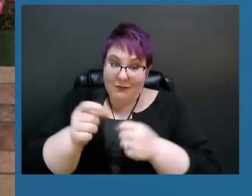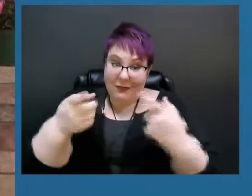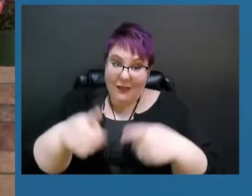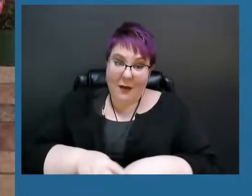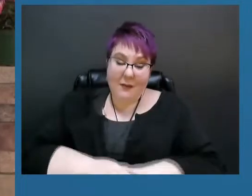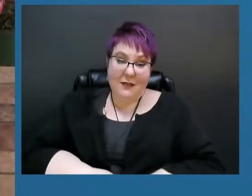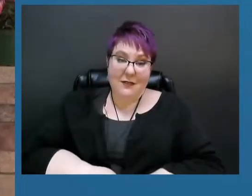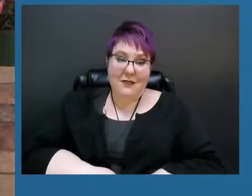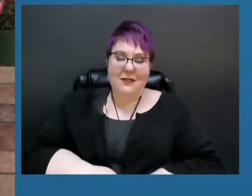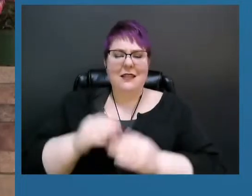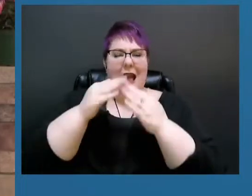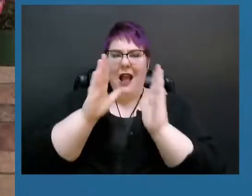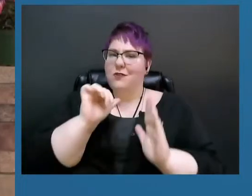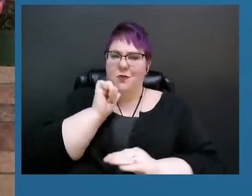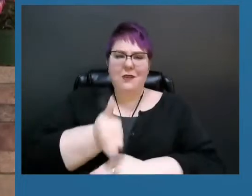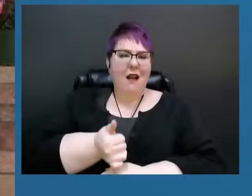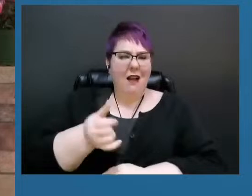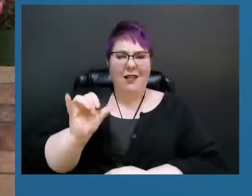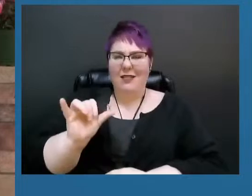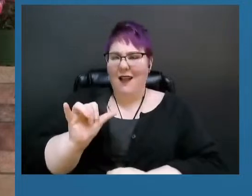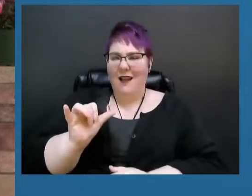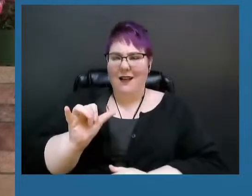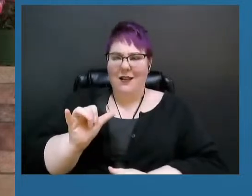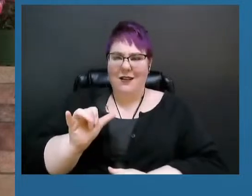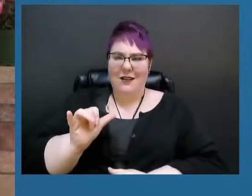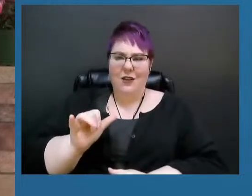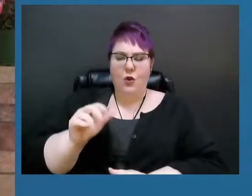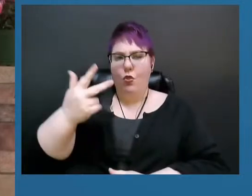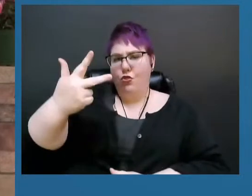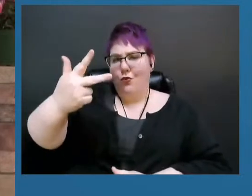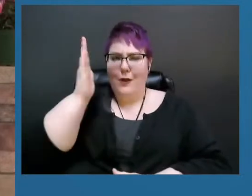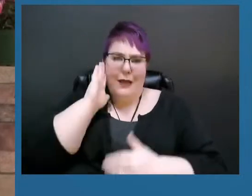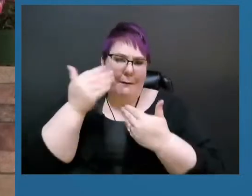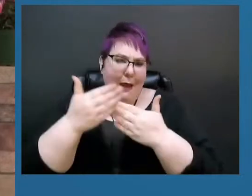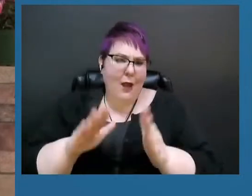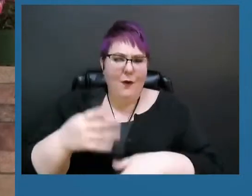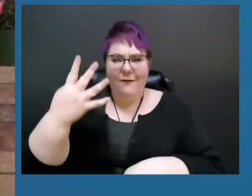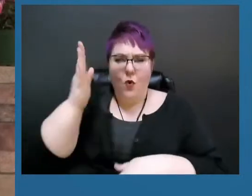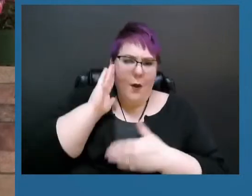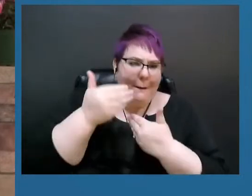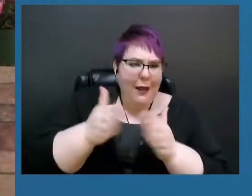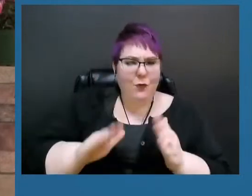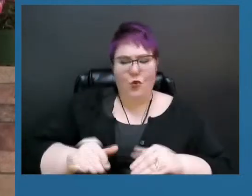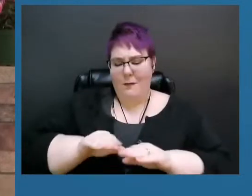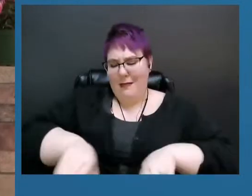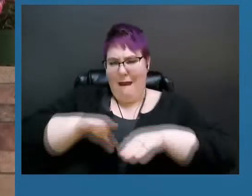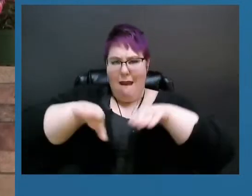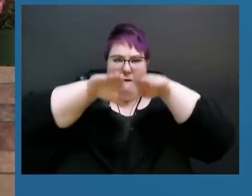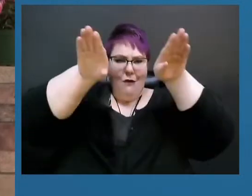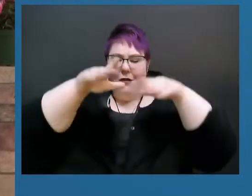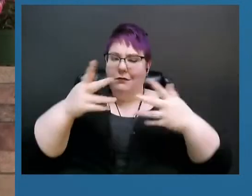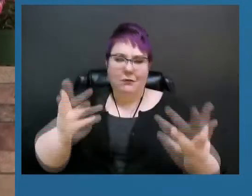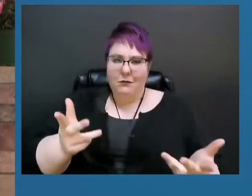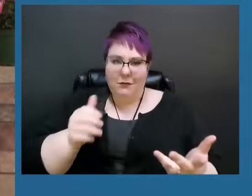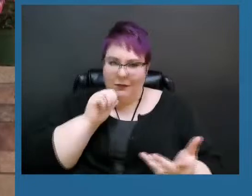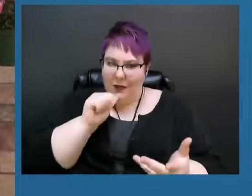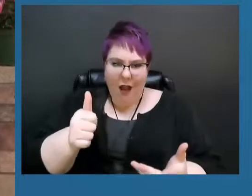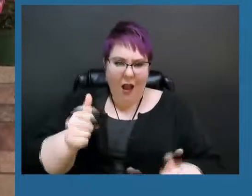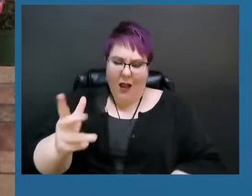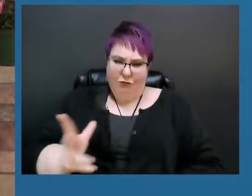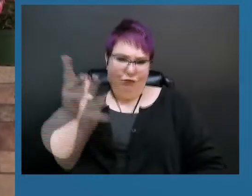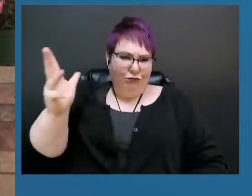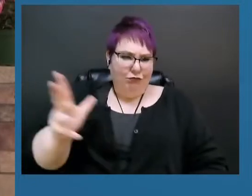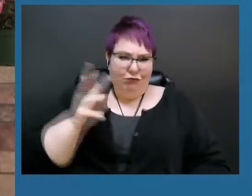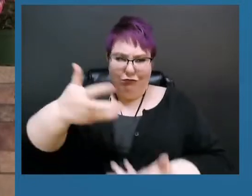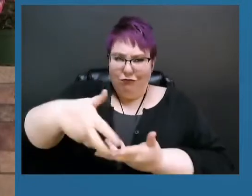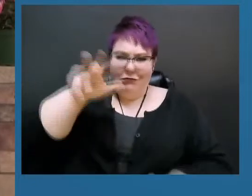not houses, by the way, that were like 3-4 bedrooms, multi-stories, like anything crazy like that. These were very